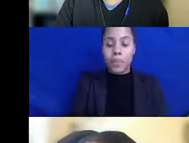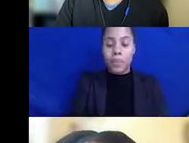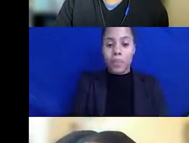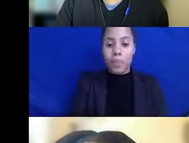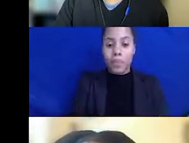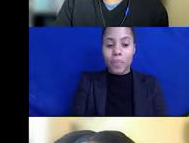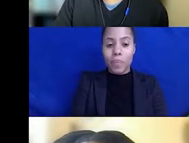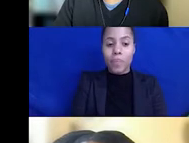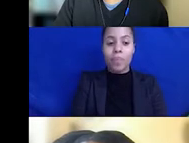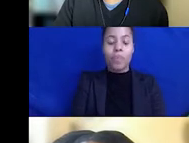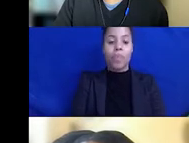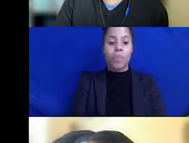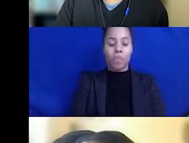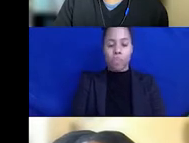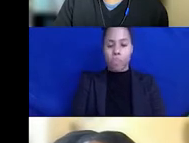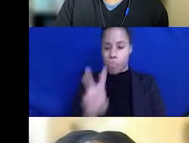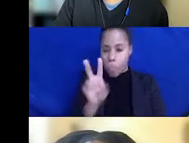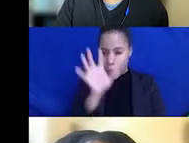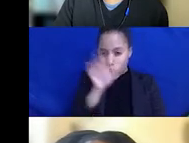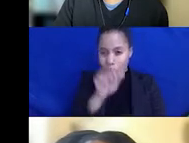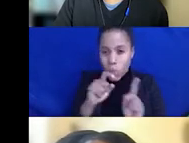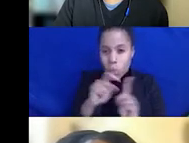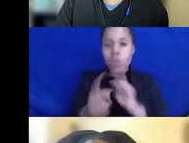Criminalization, sorry, I missed that one.